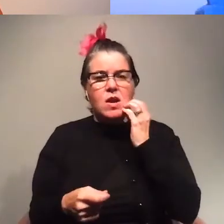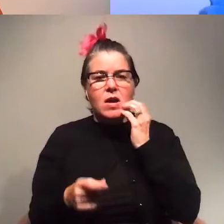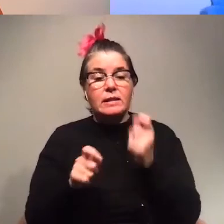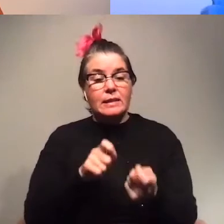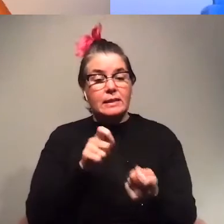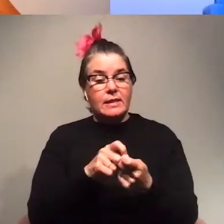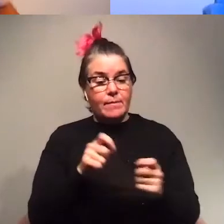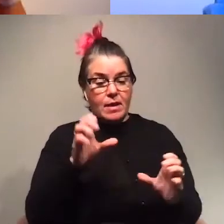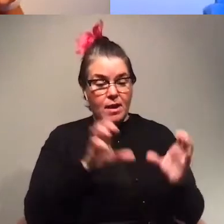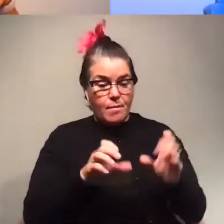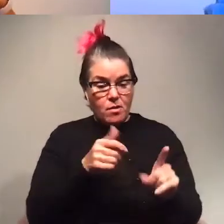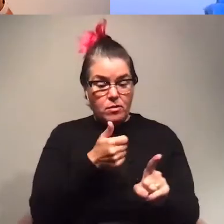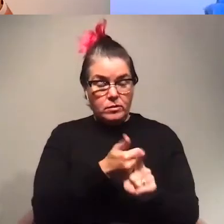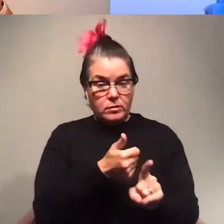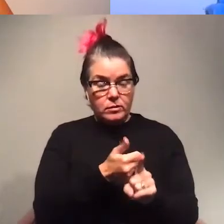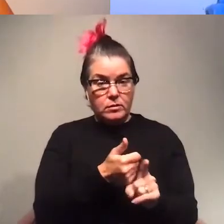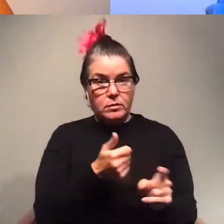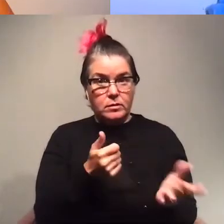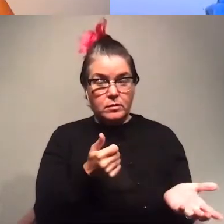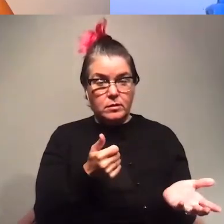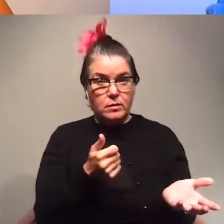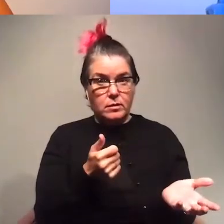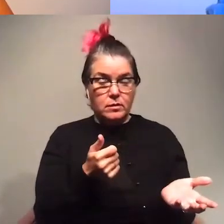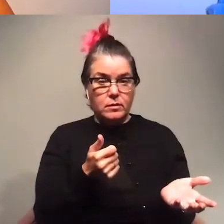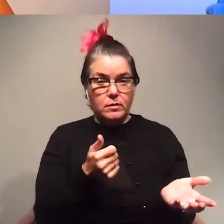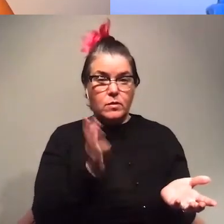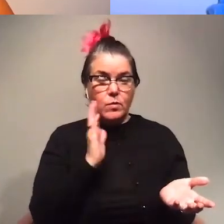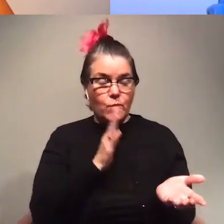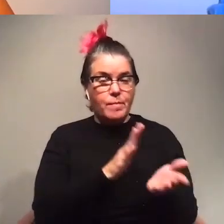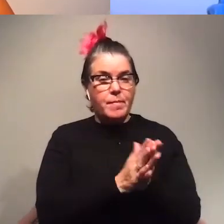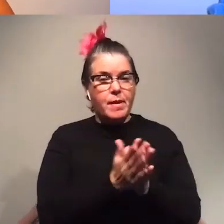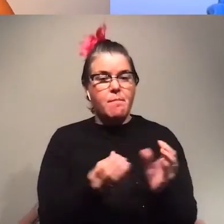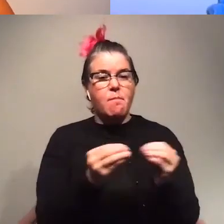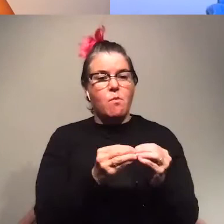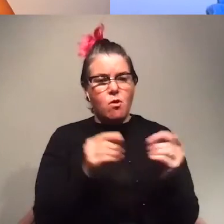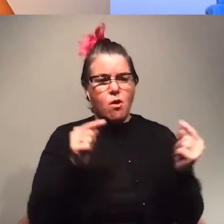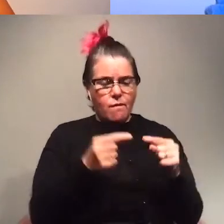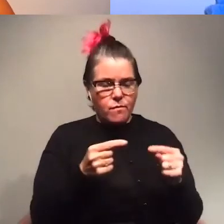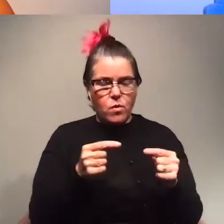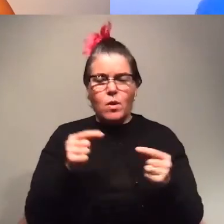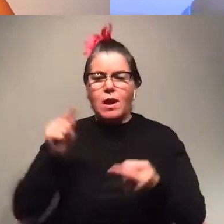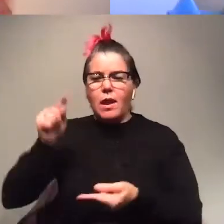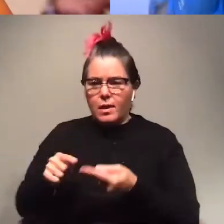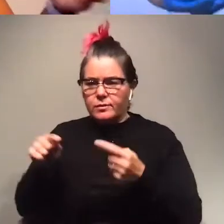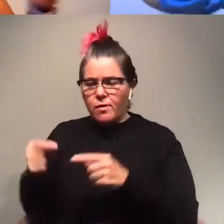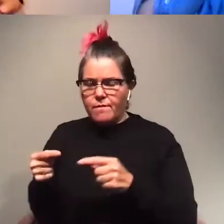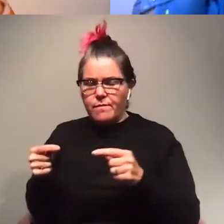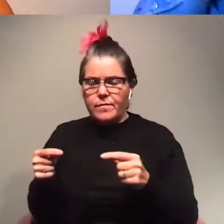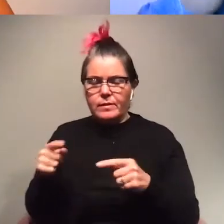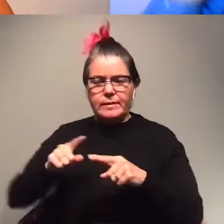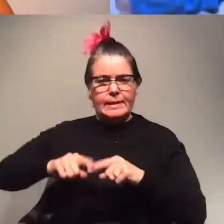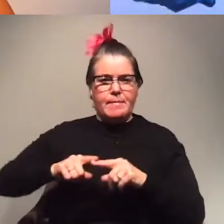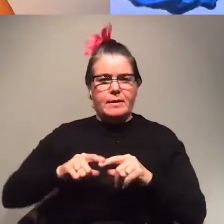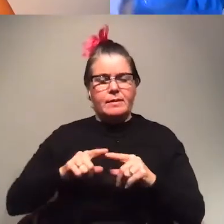of chemicals are gonna become like more harmful or less harmful in like when you're exposed